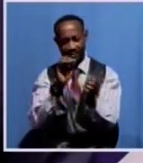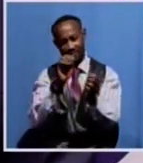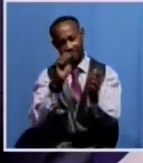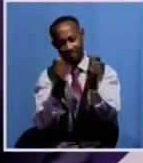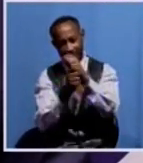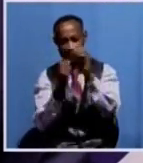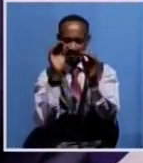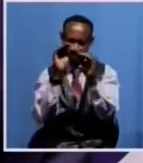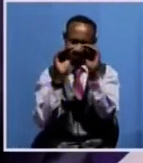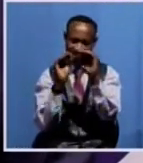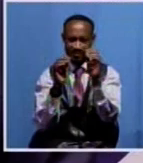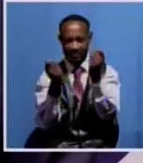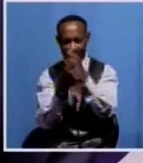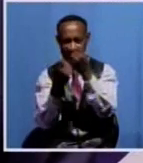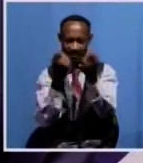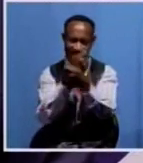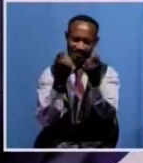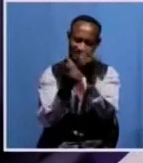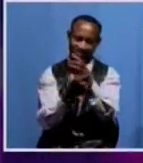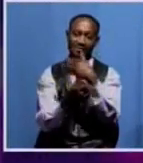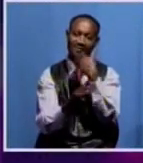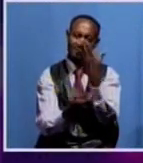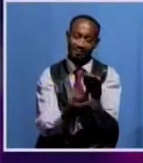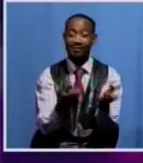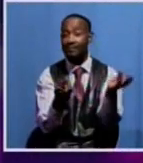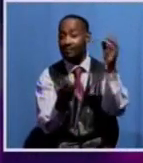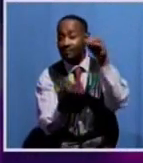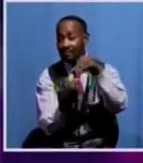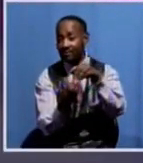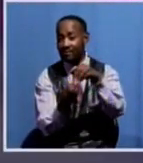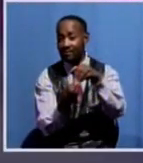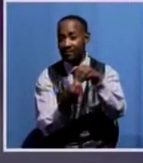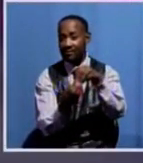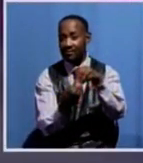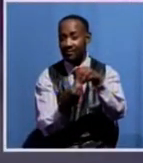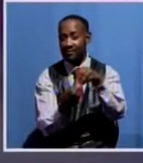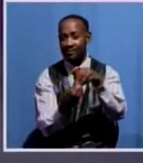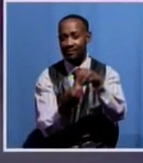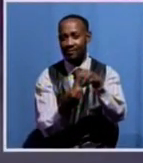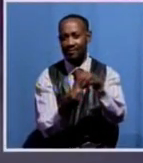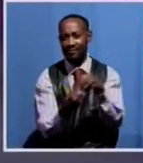space. Furthermore, the additional thing that we're obviously seeking to do is to